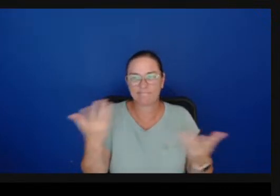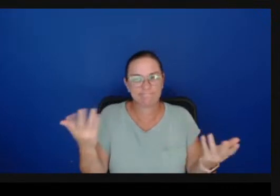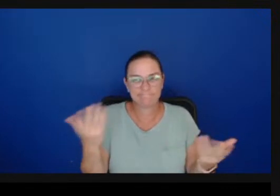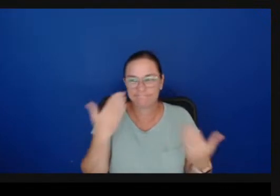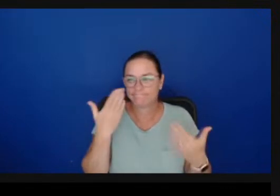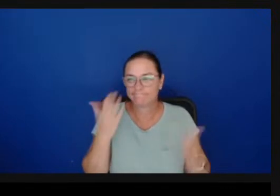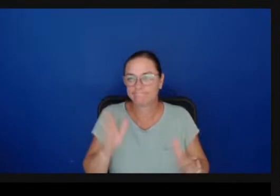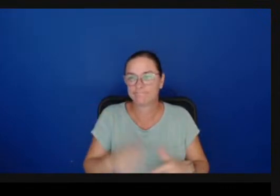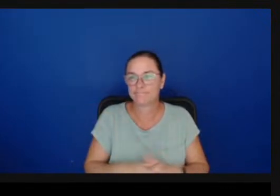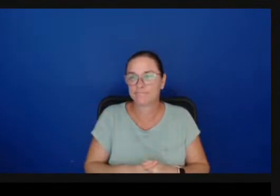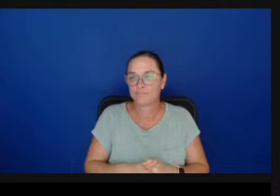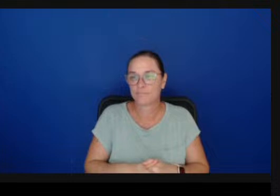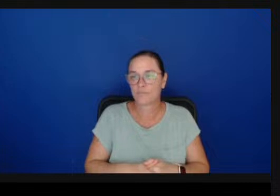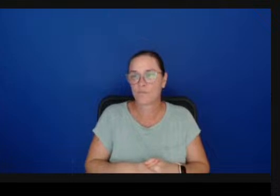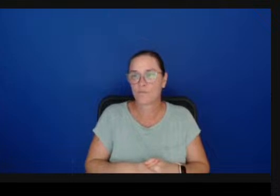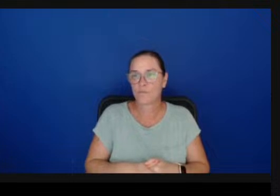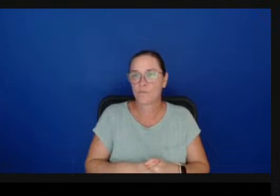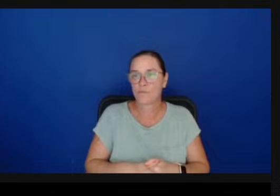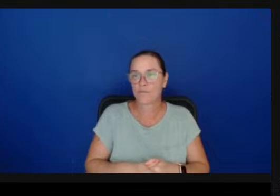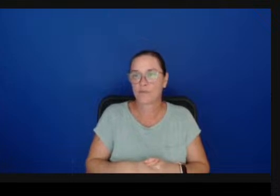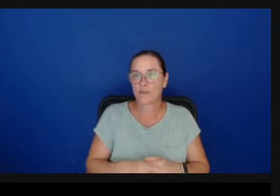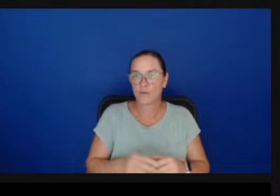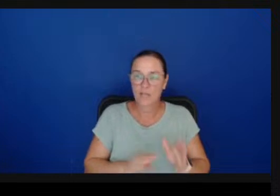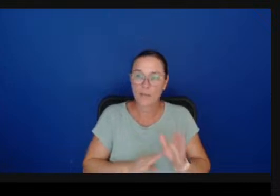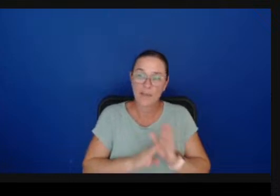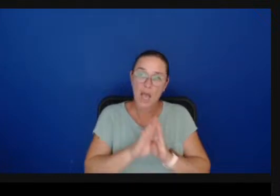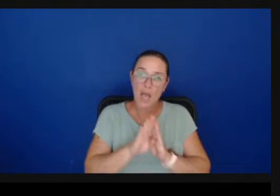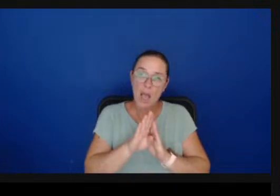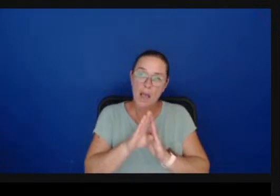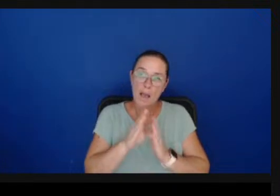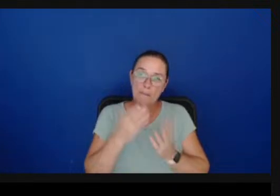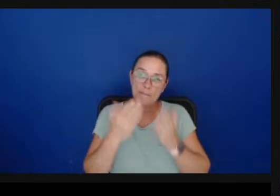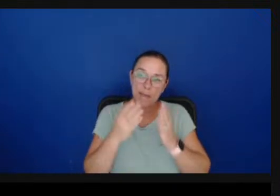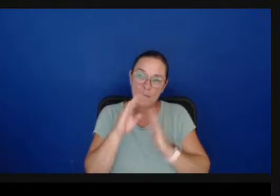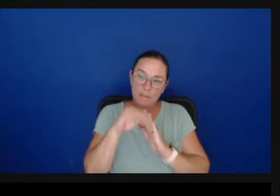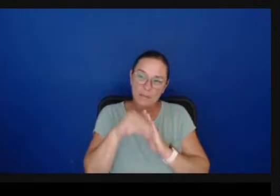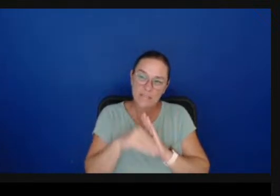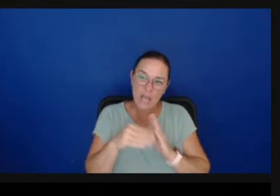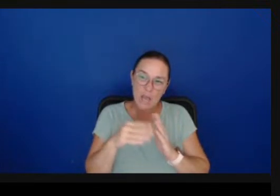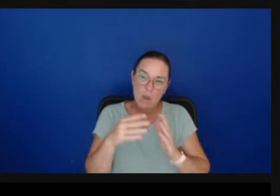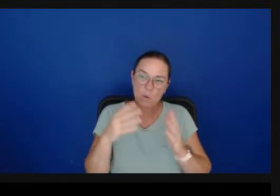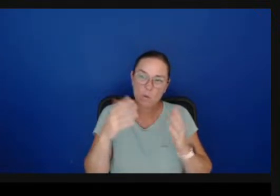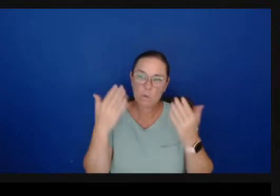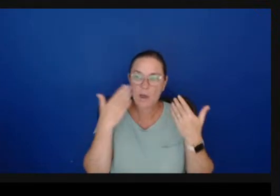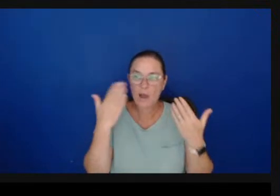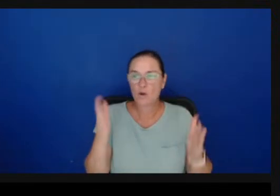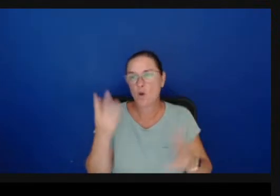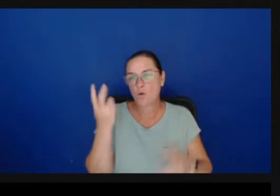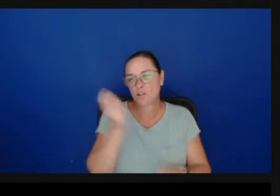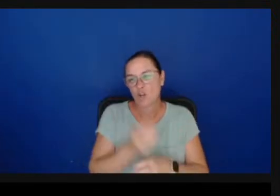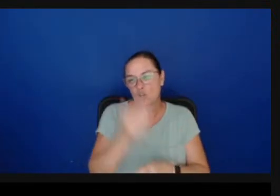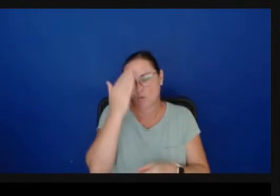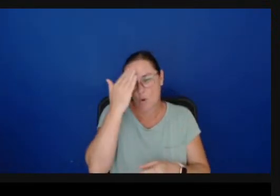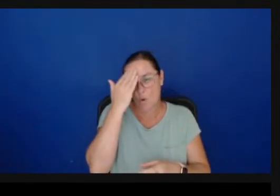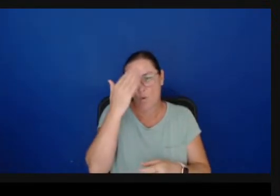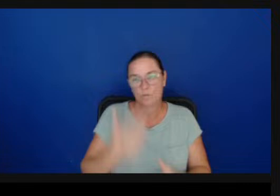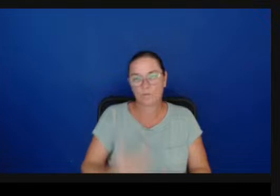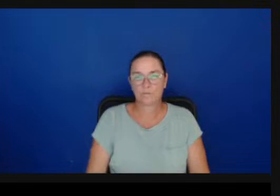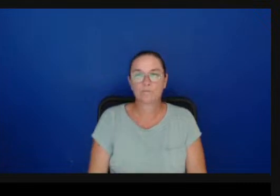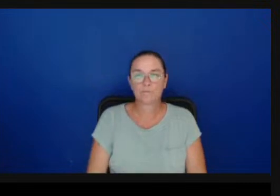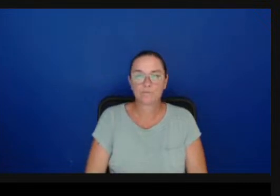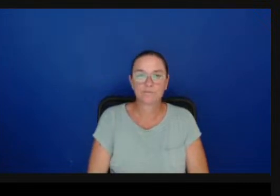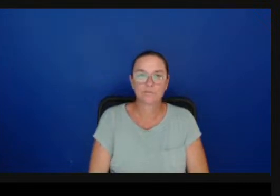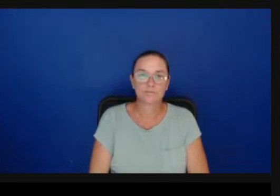in thing. And we're coming up, but maybe we're sagging back down a little bit right in here. And really, really hard to tell. Right there, right?